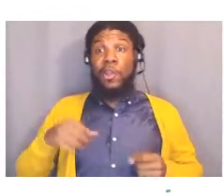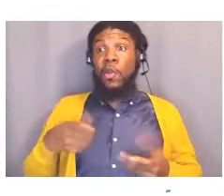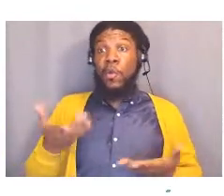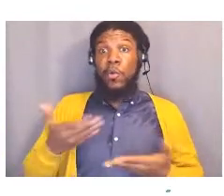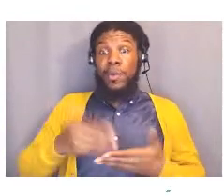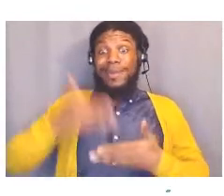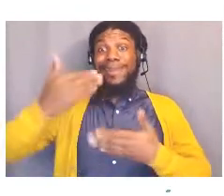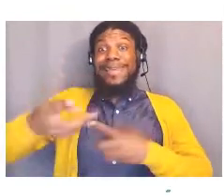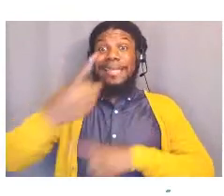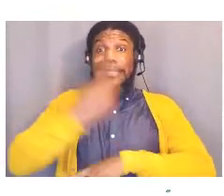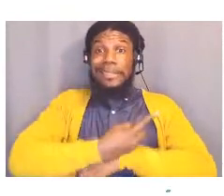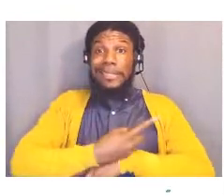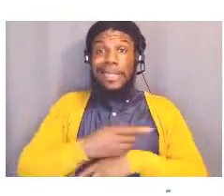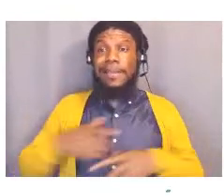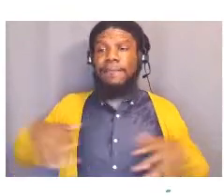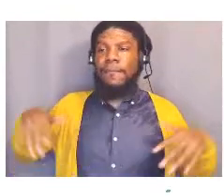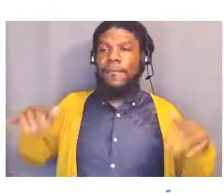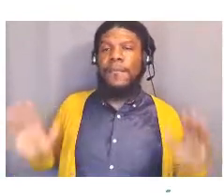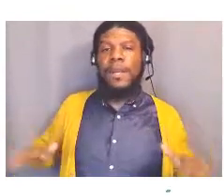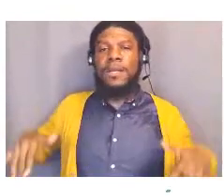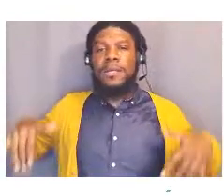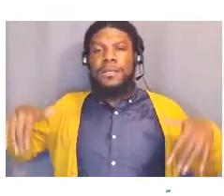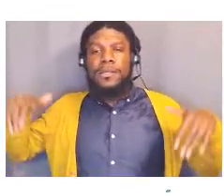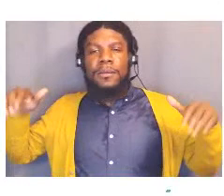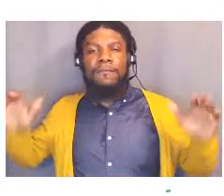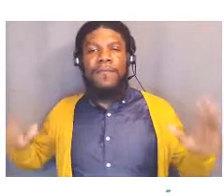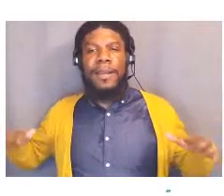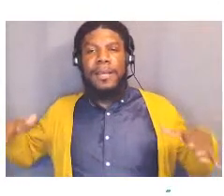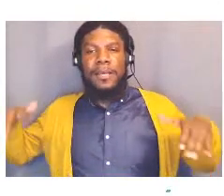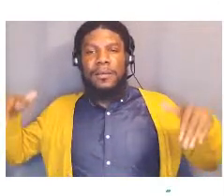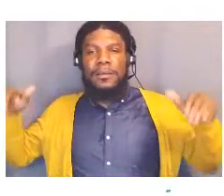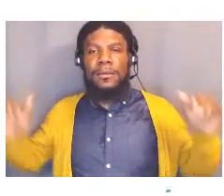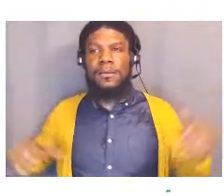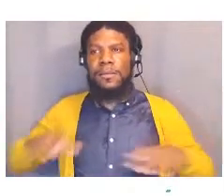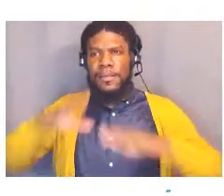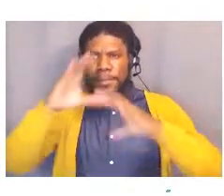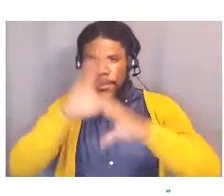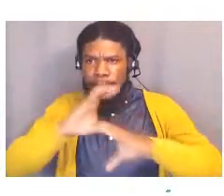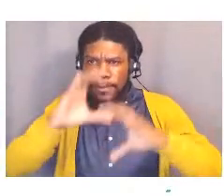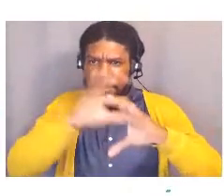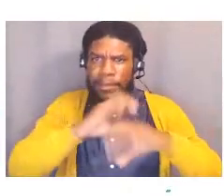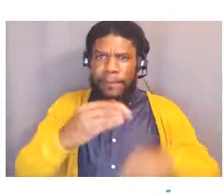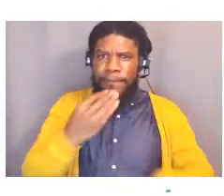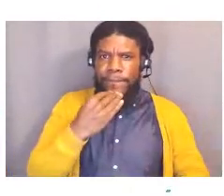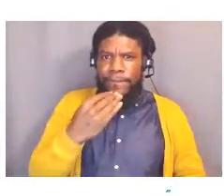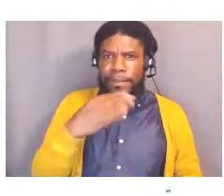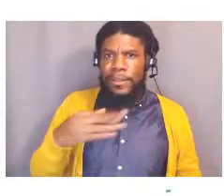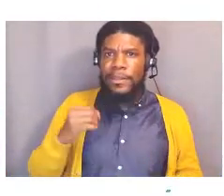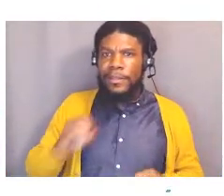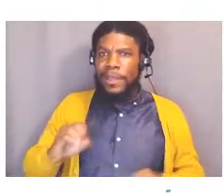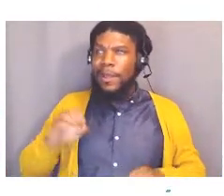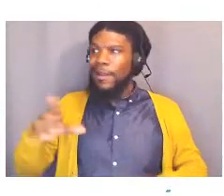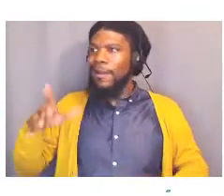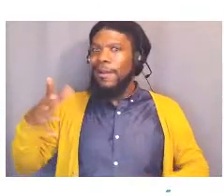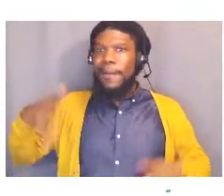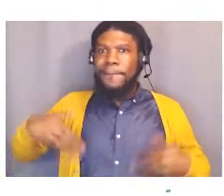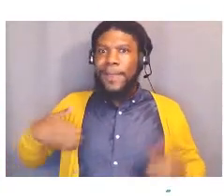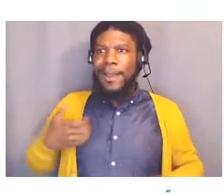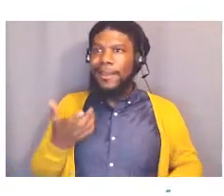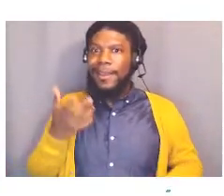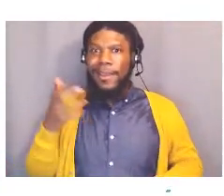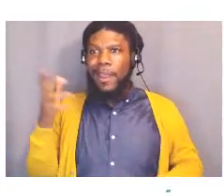had to find food, so the next day he was out flying. Little monkey see him and he gets all out in the open and want to